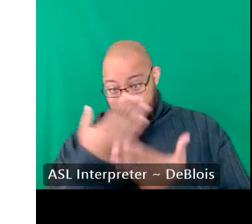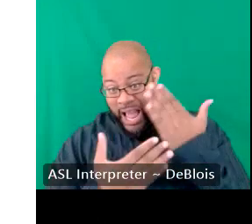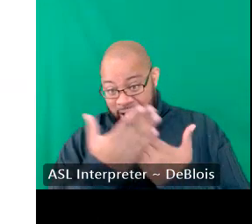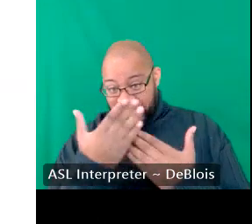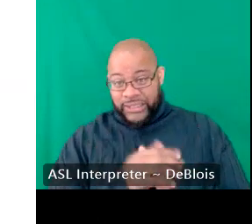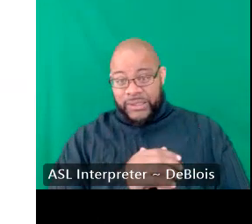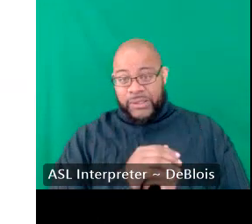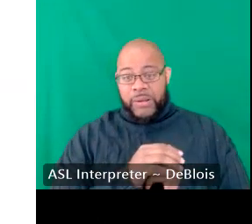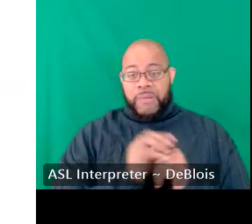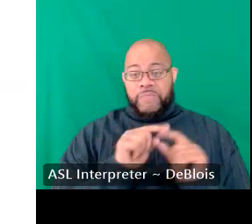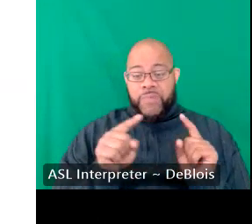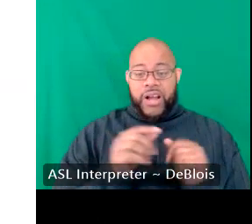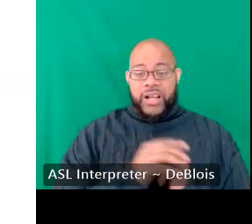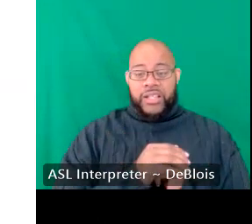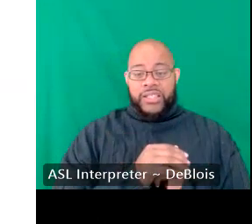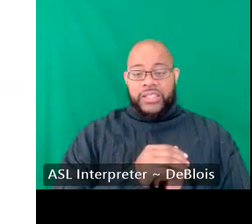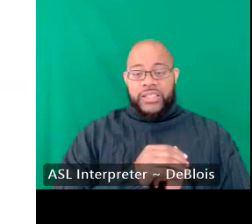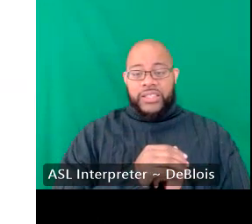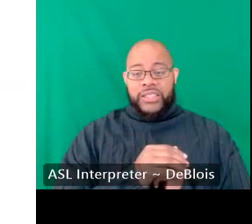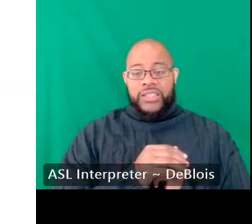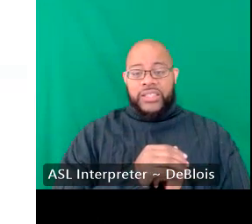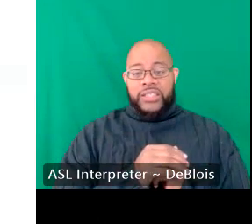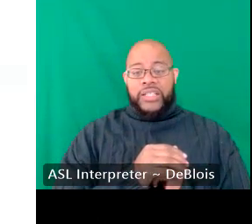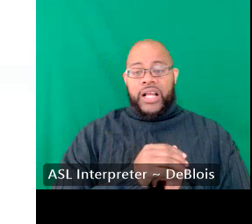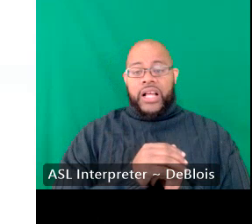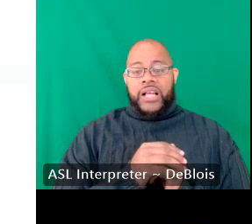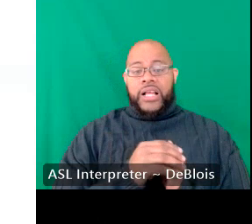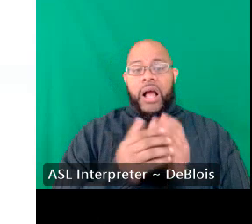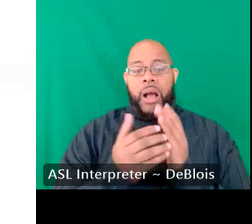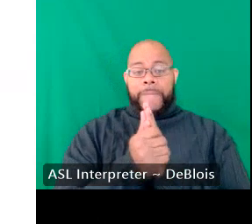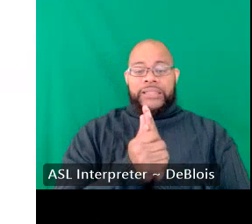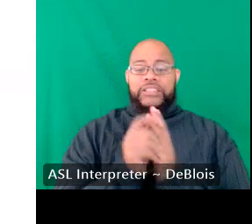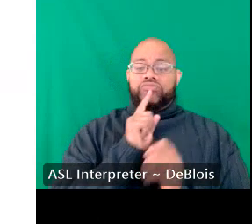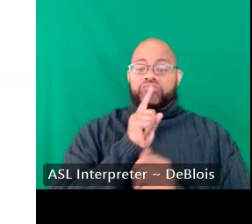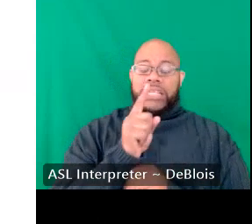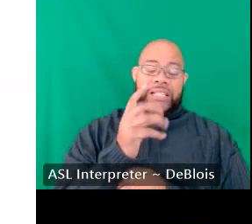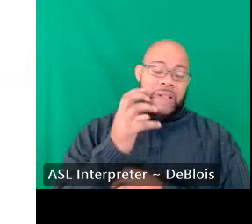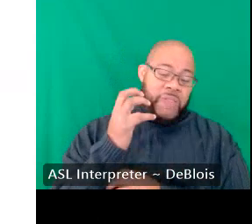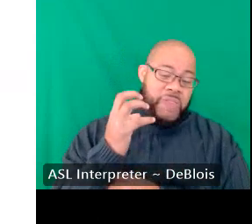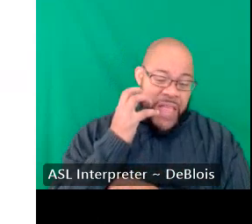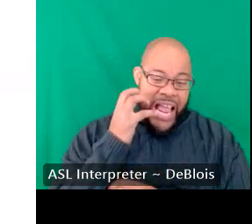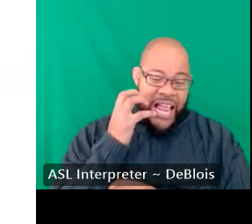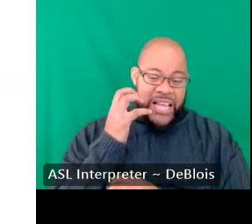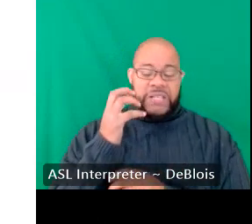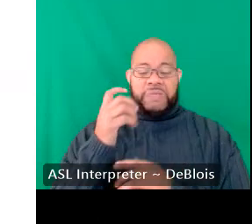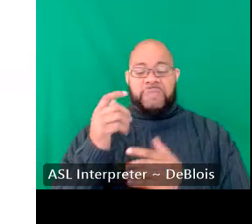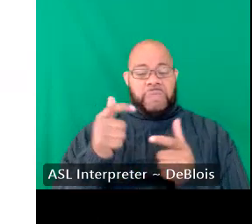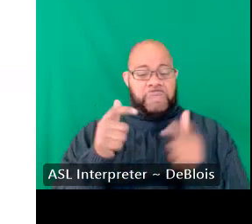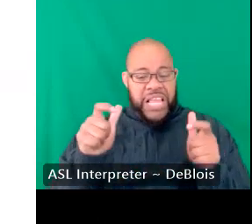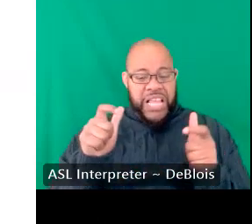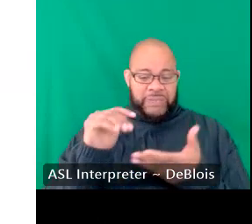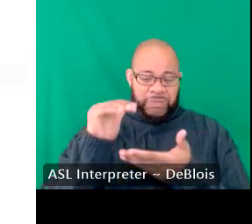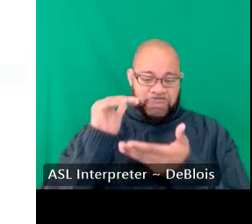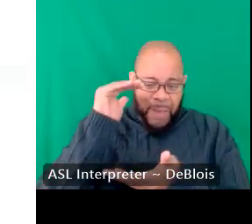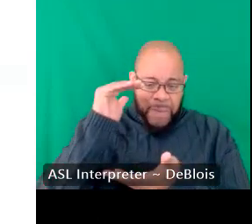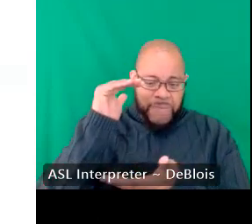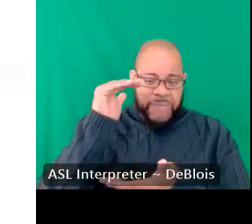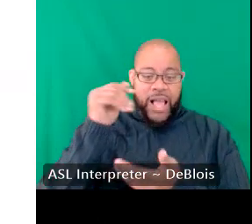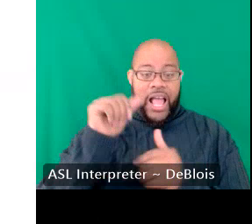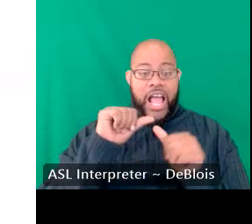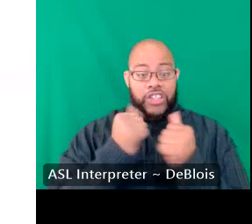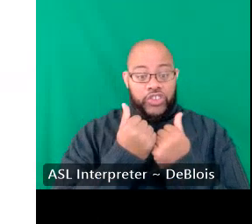but this is basically the width of the budget appendix. And you, the agencies, are